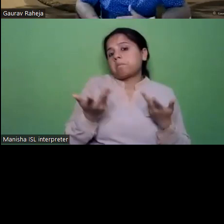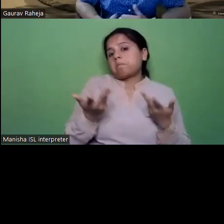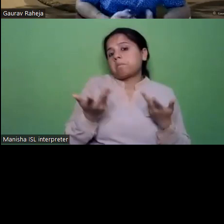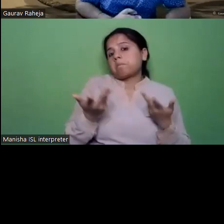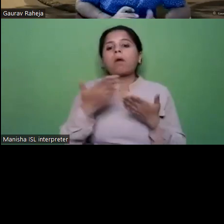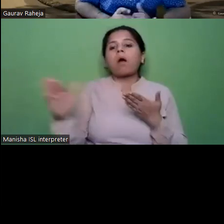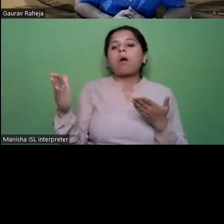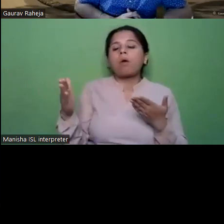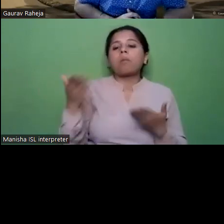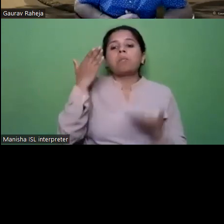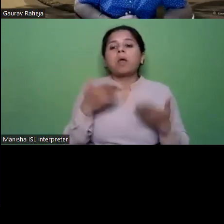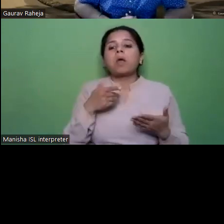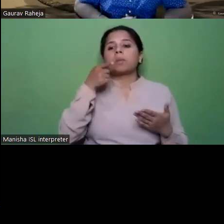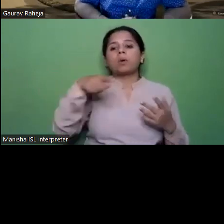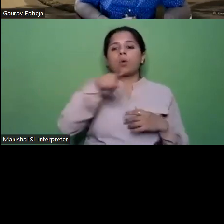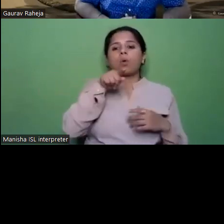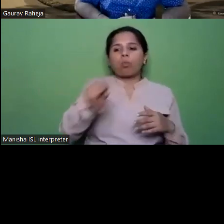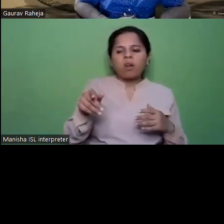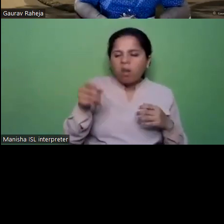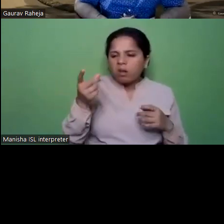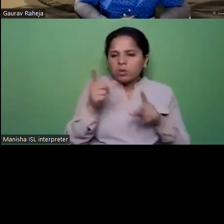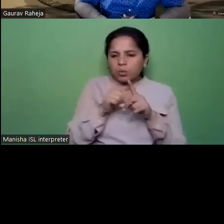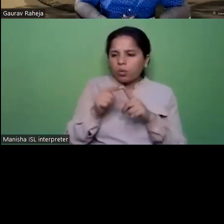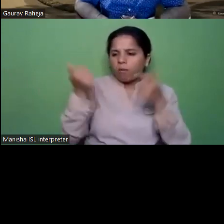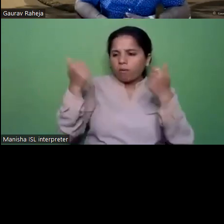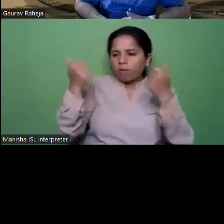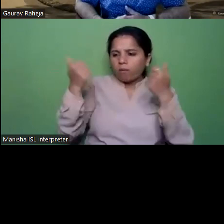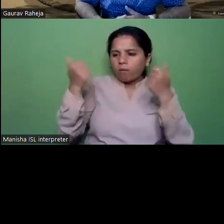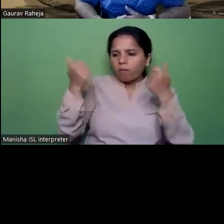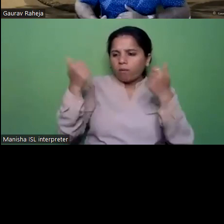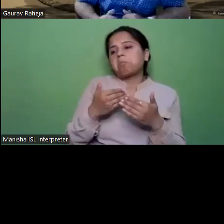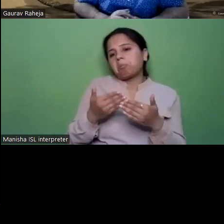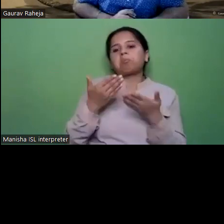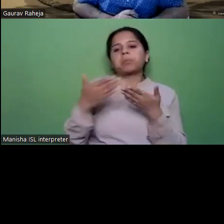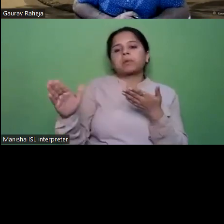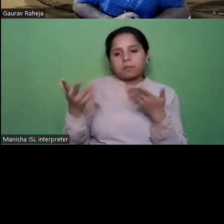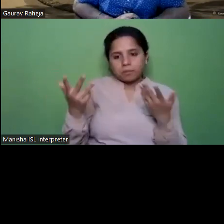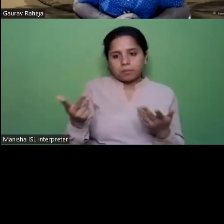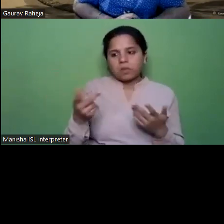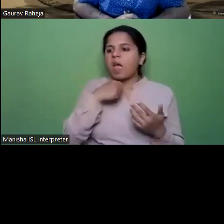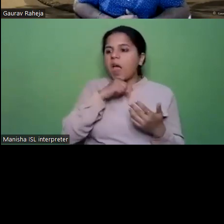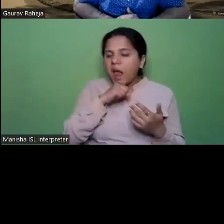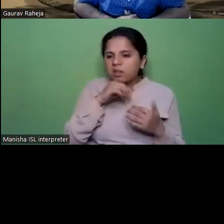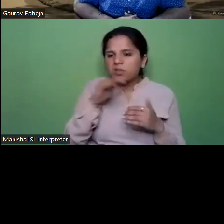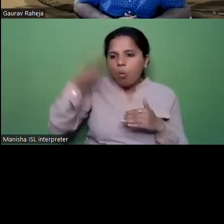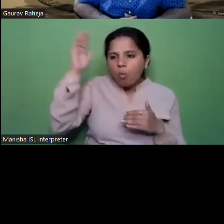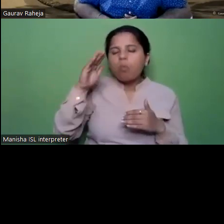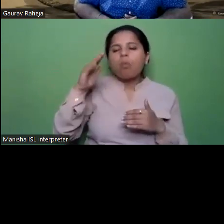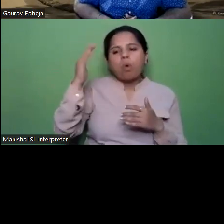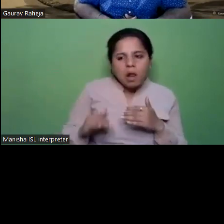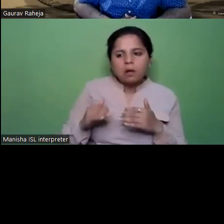were excluded by virtue of your abilities or limitations, but you were excluded because of age. For